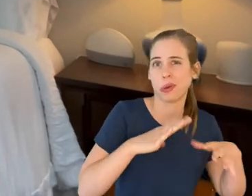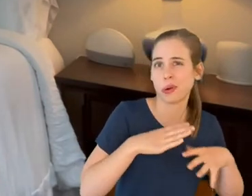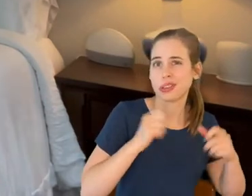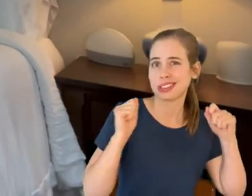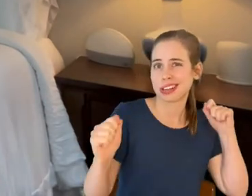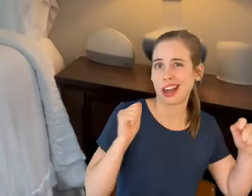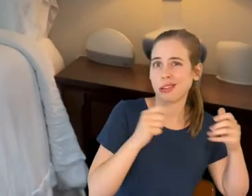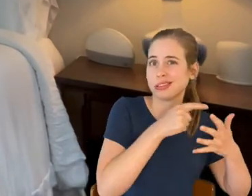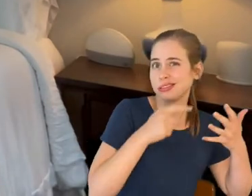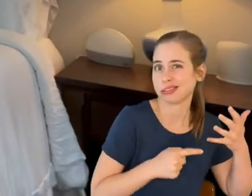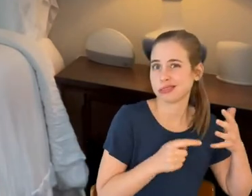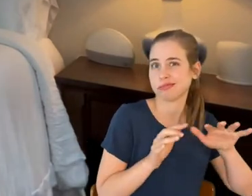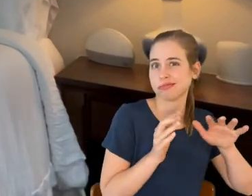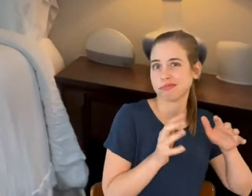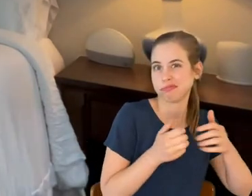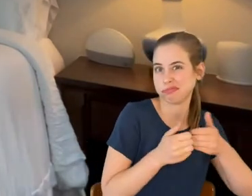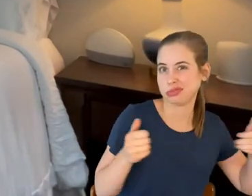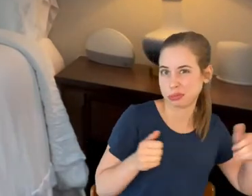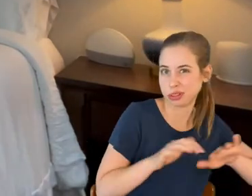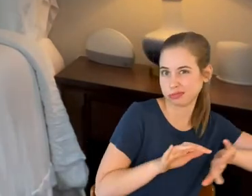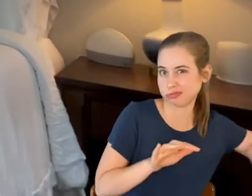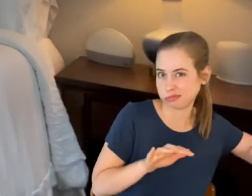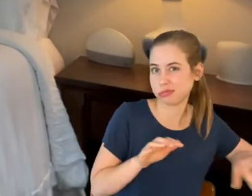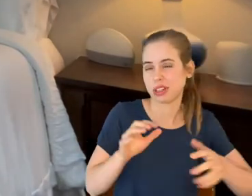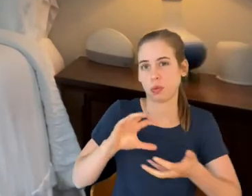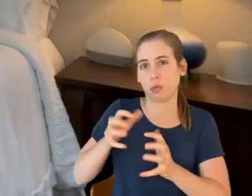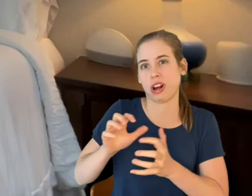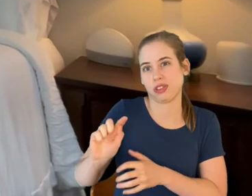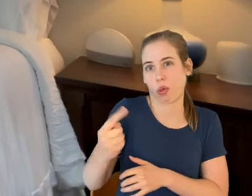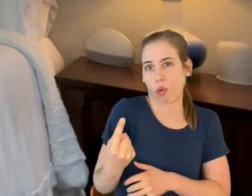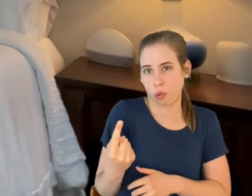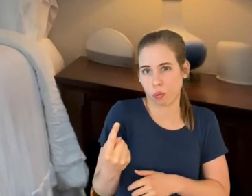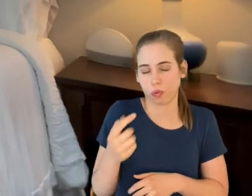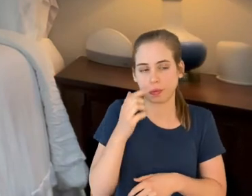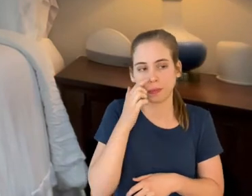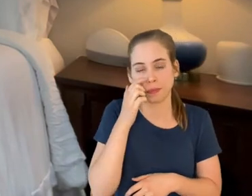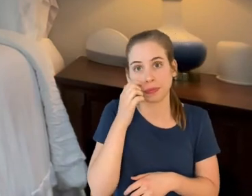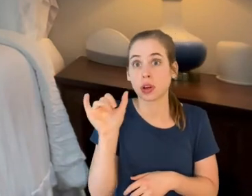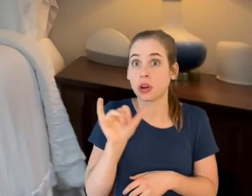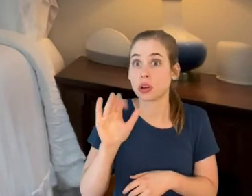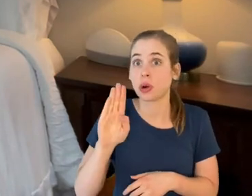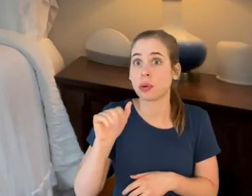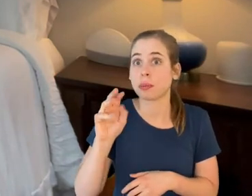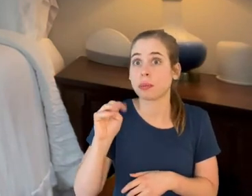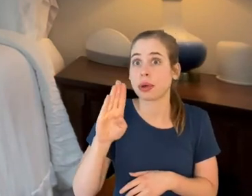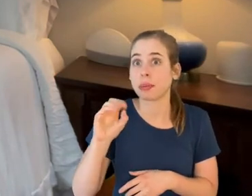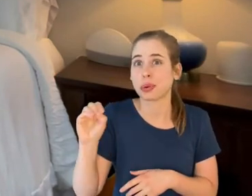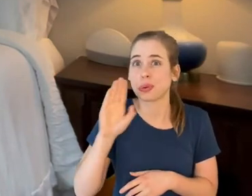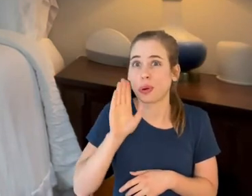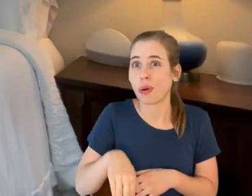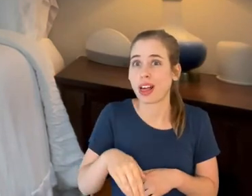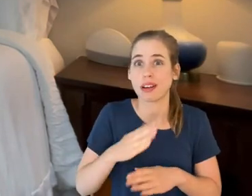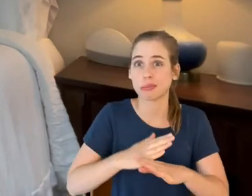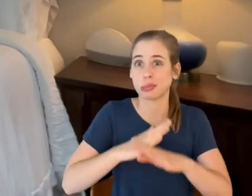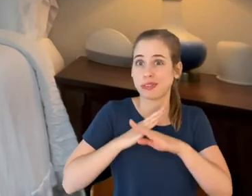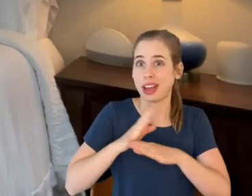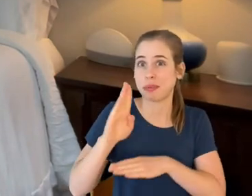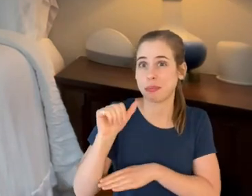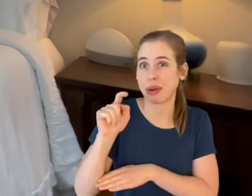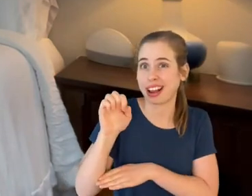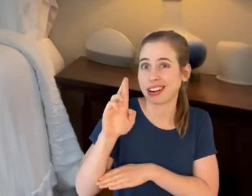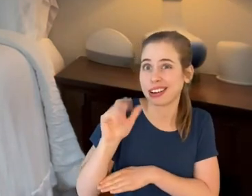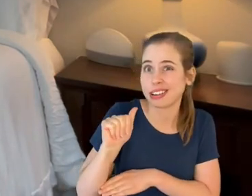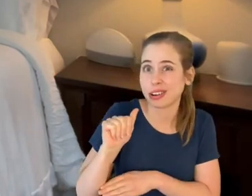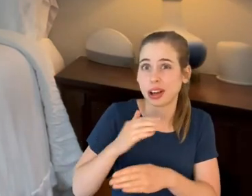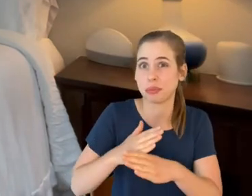have. And the other thing about bamboo is that it's antimicrobial and antibacterial. So all of those